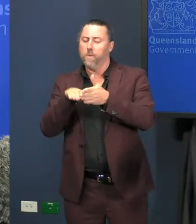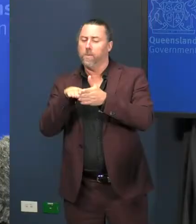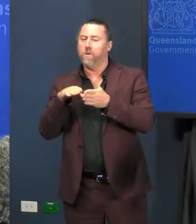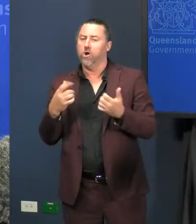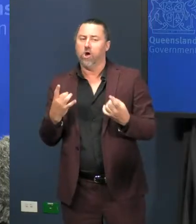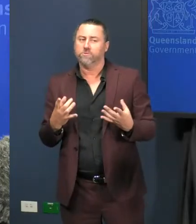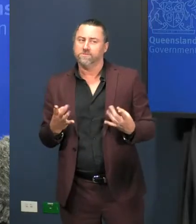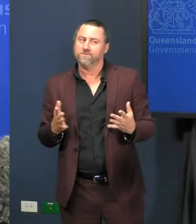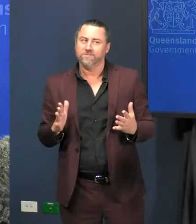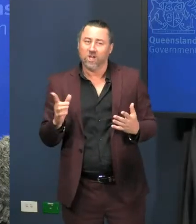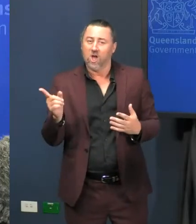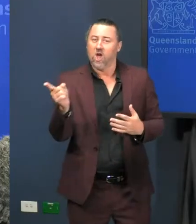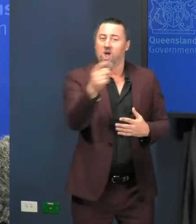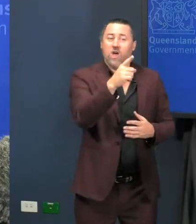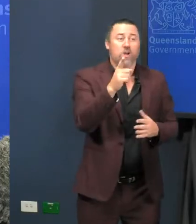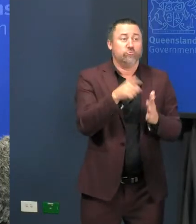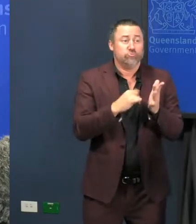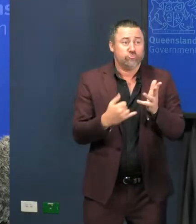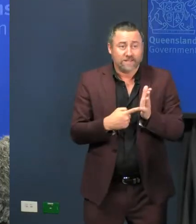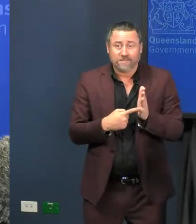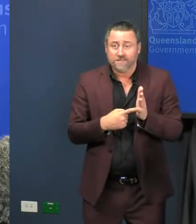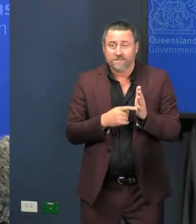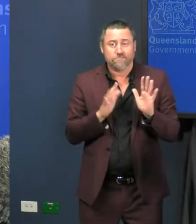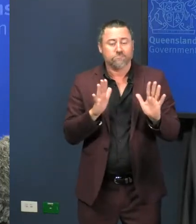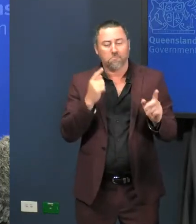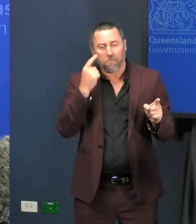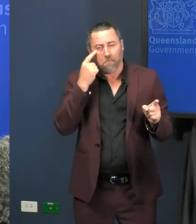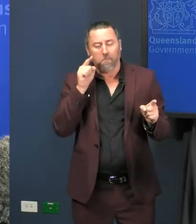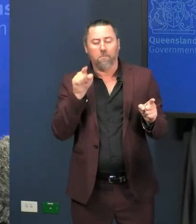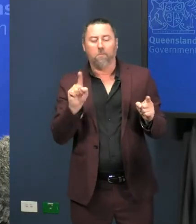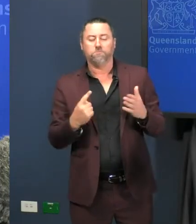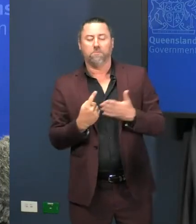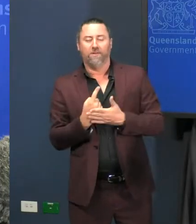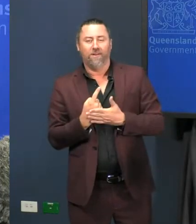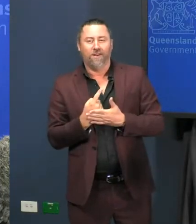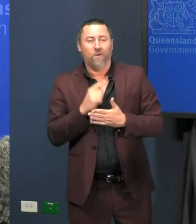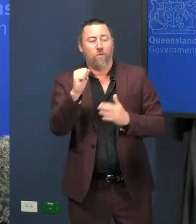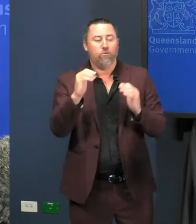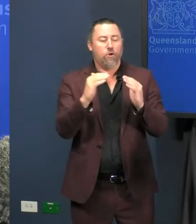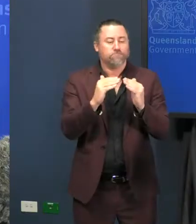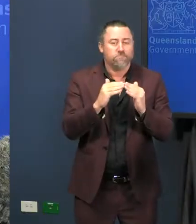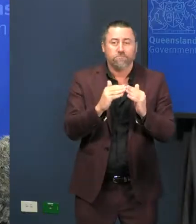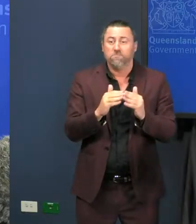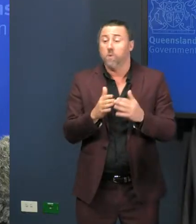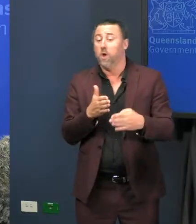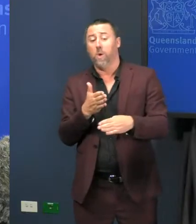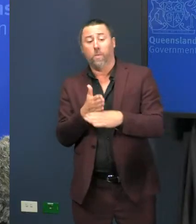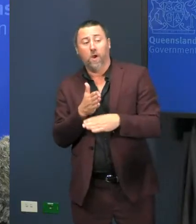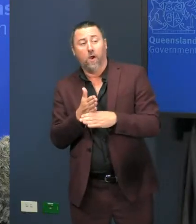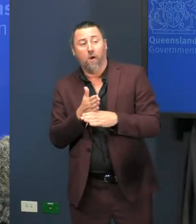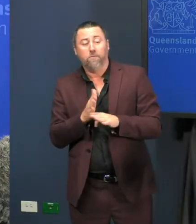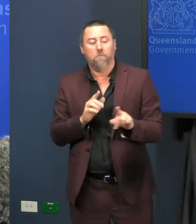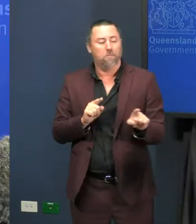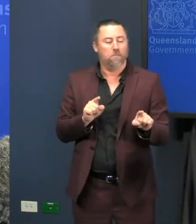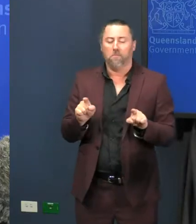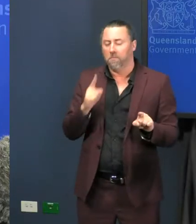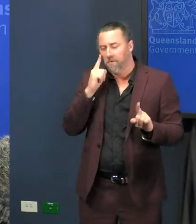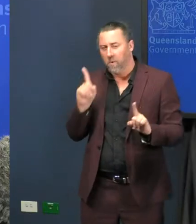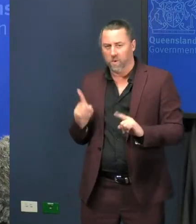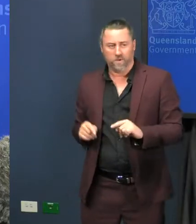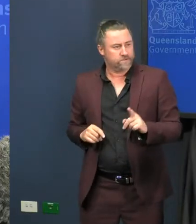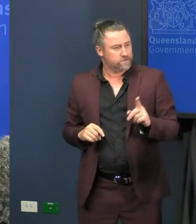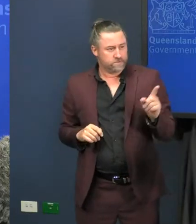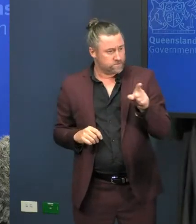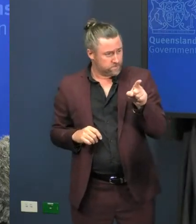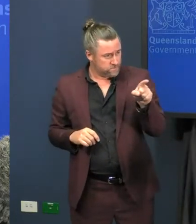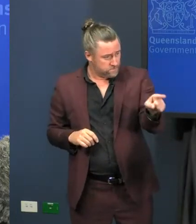getting people to turn their attention to what that might look like for you at your home, at your work, and in your daily life. Should the AFL